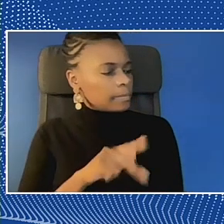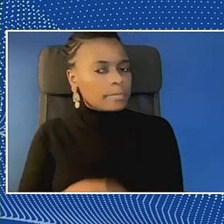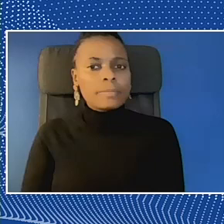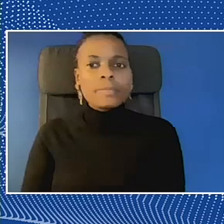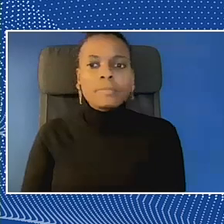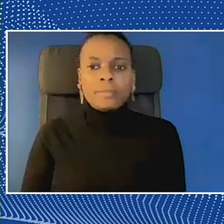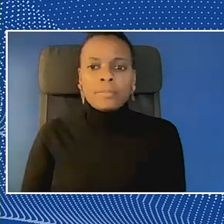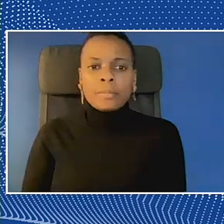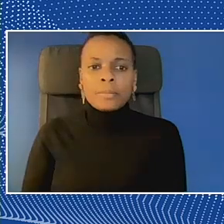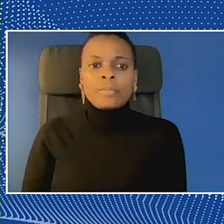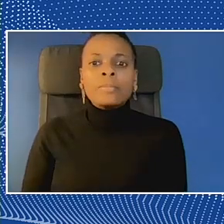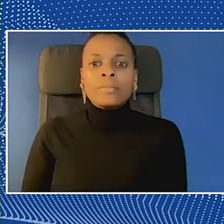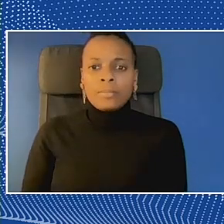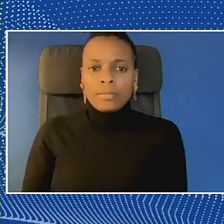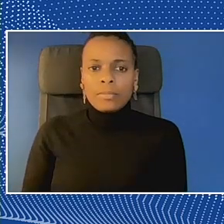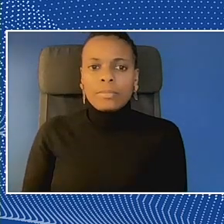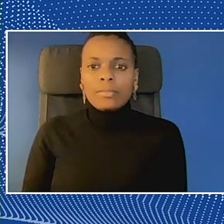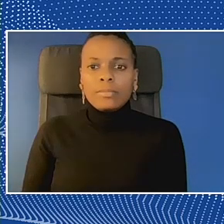All right.